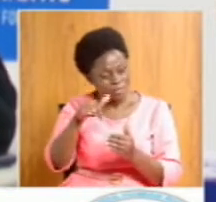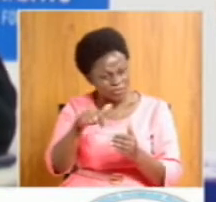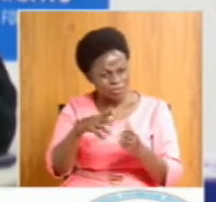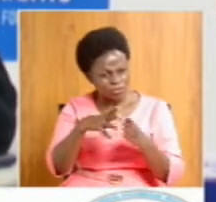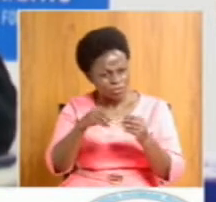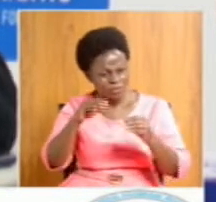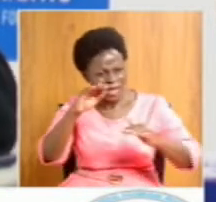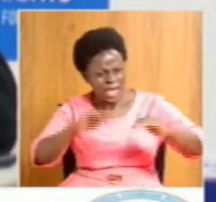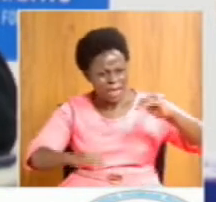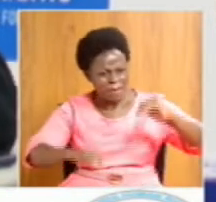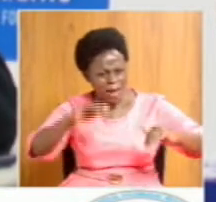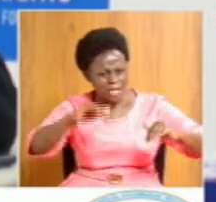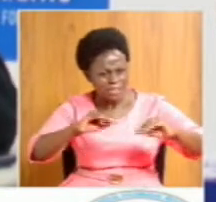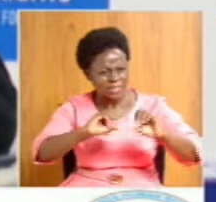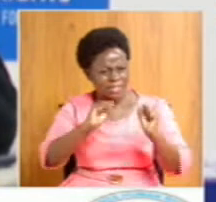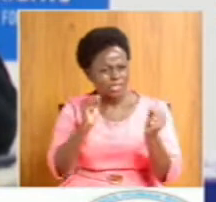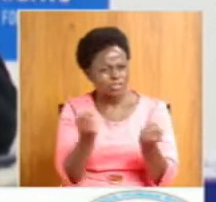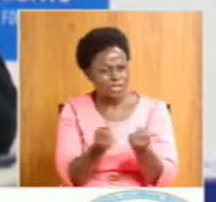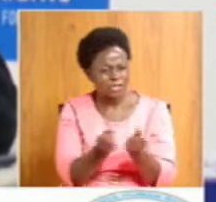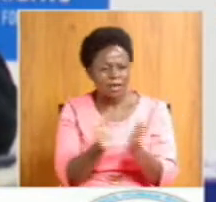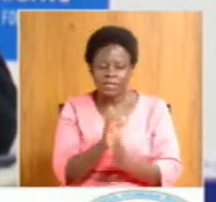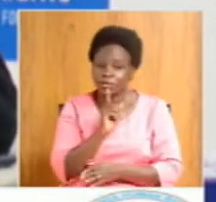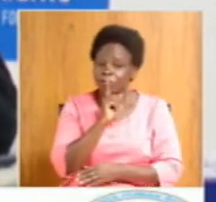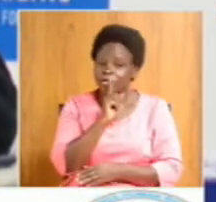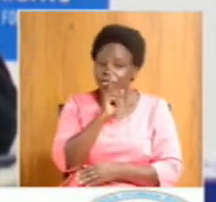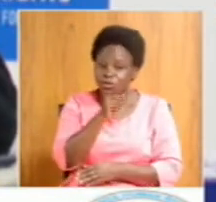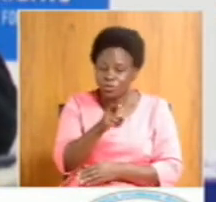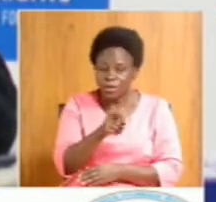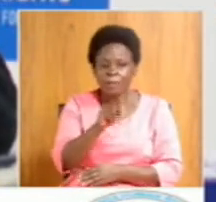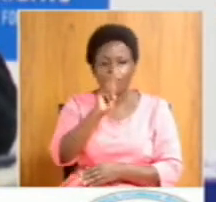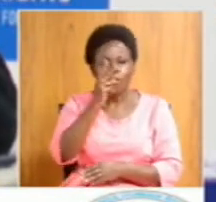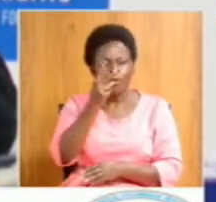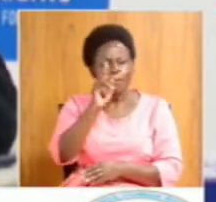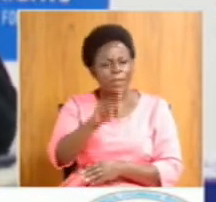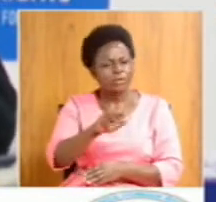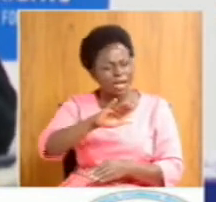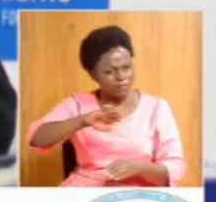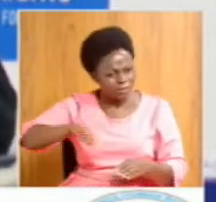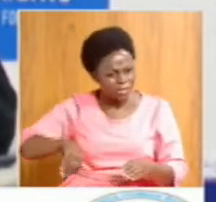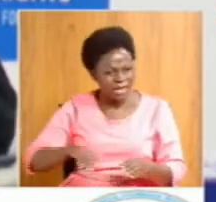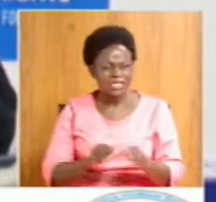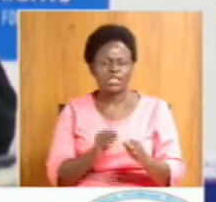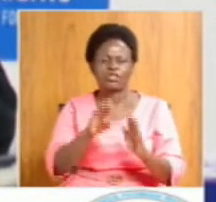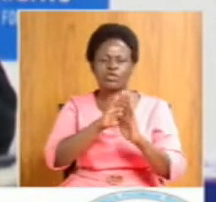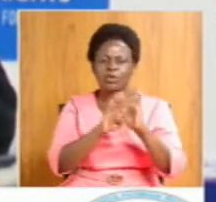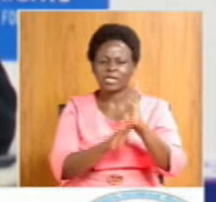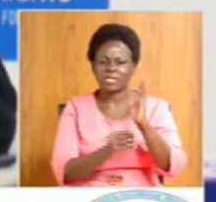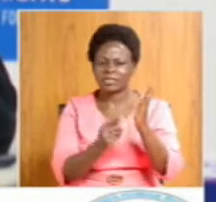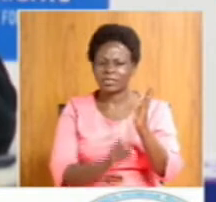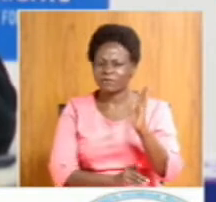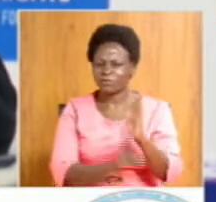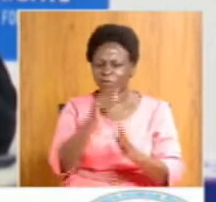imbalances in society and to ensure that nobody is left behind in Uganda's development process.